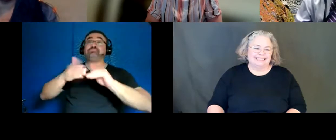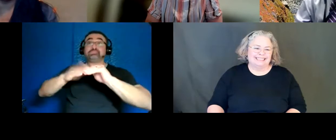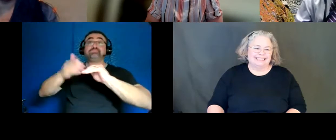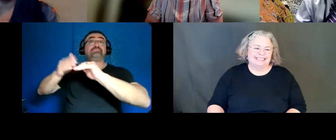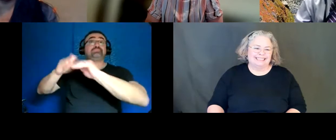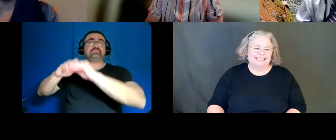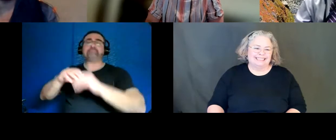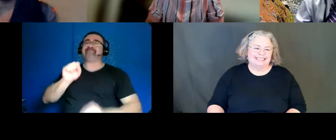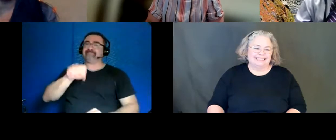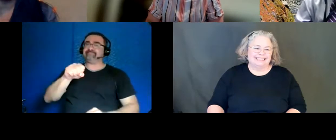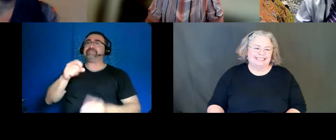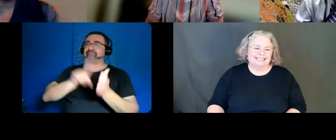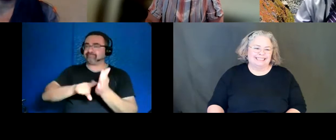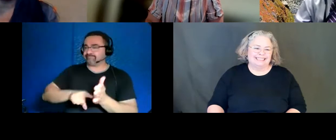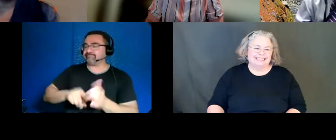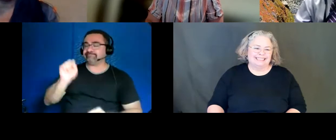will look into.